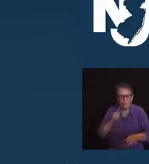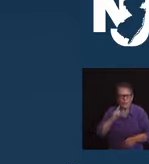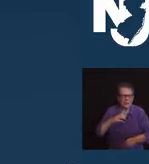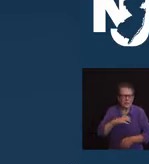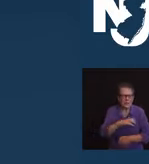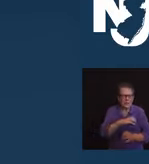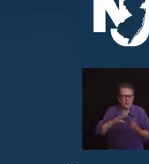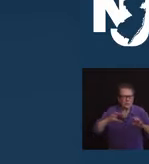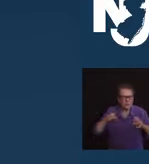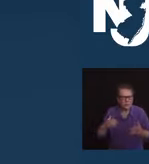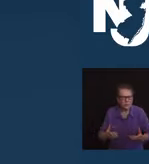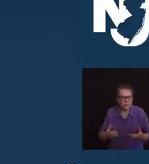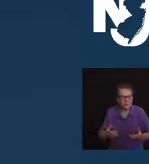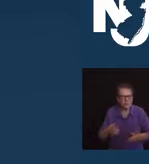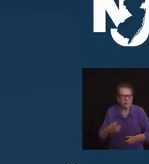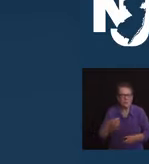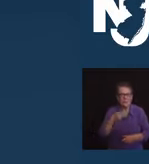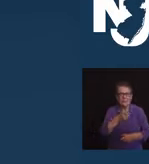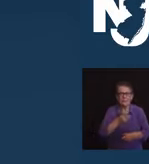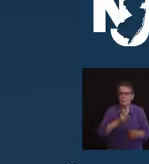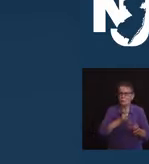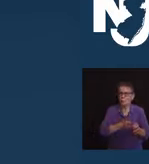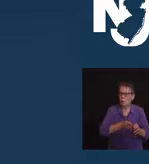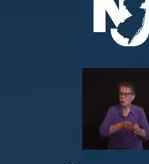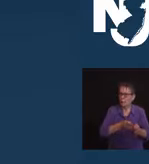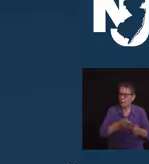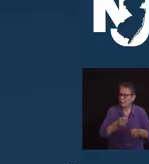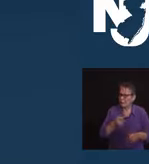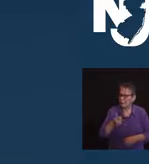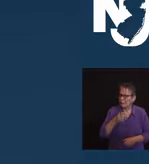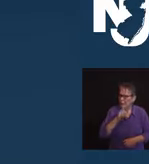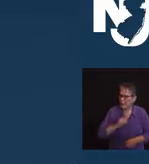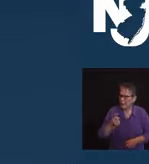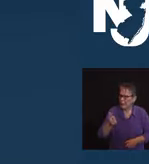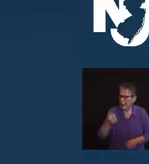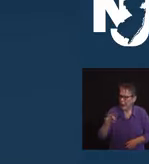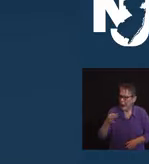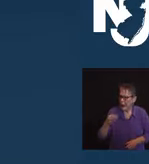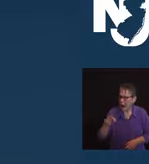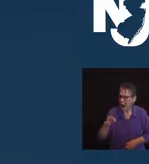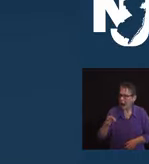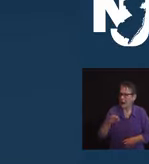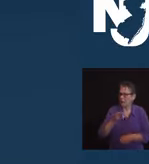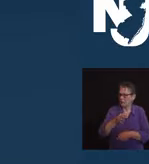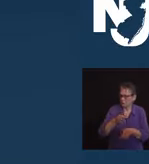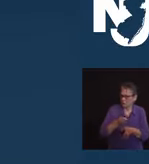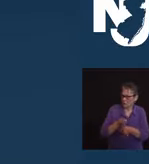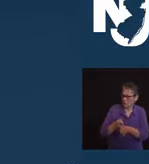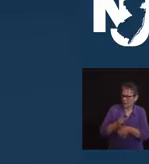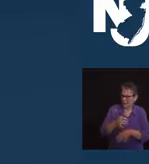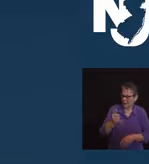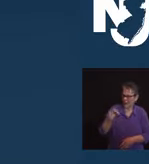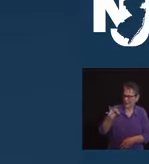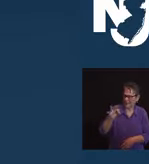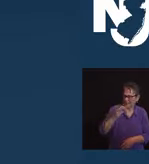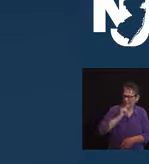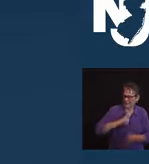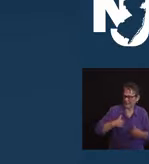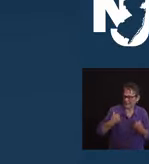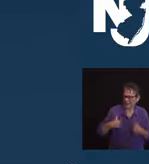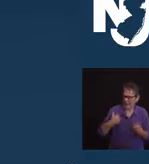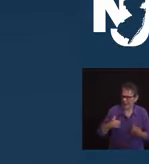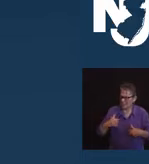of Education. Kenny lived and breathed public service. He had so much still to do and to give back. His passing is